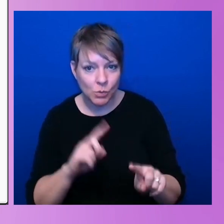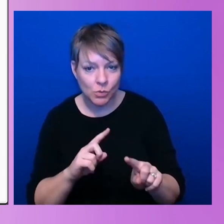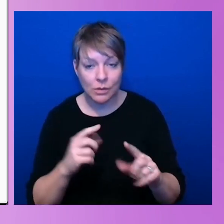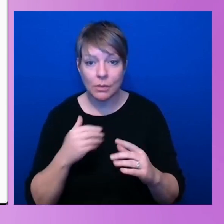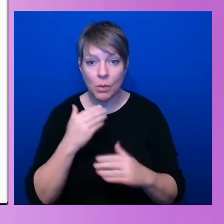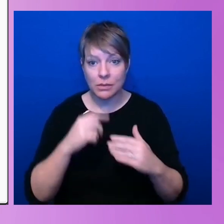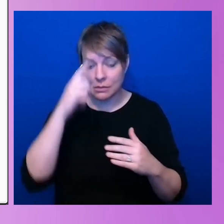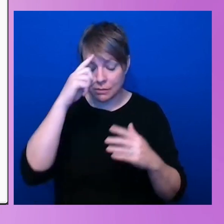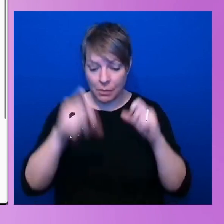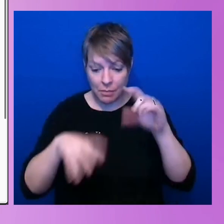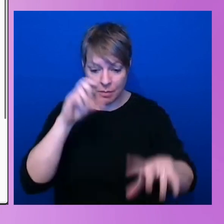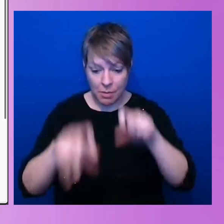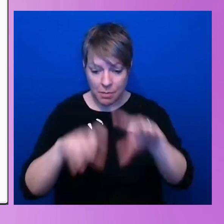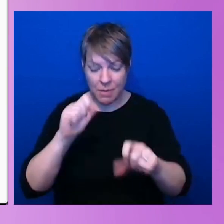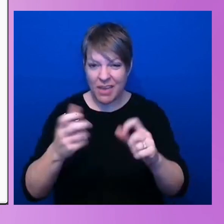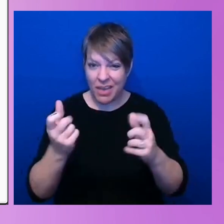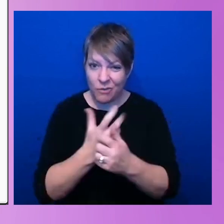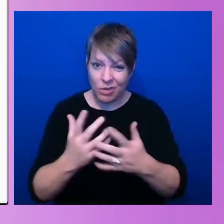I'm thinking and feeling.